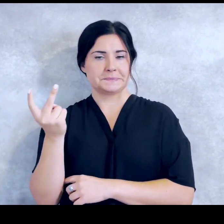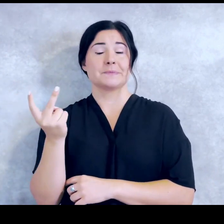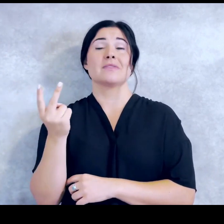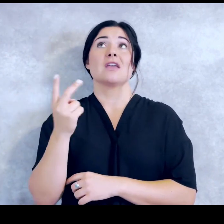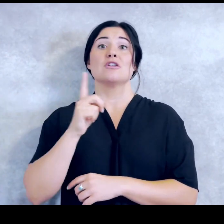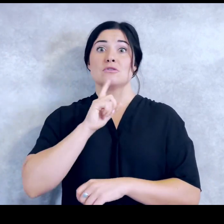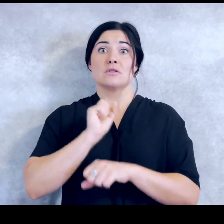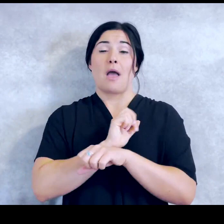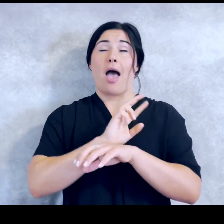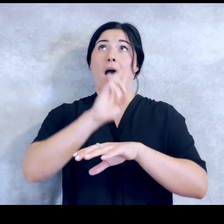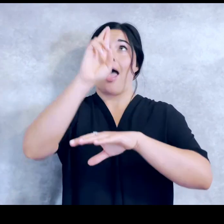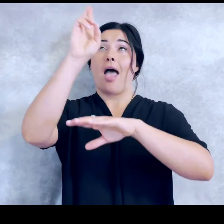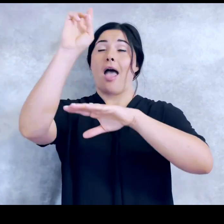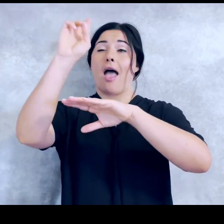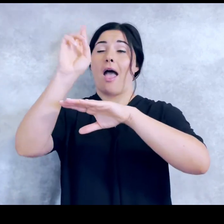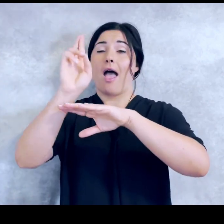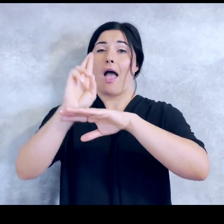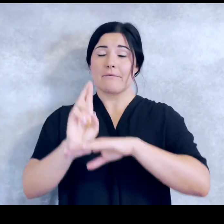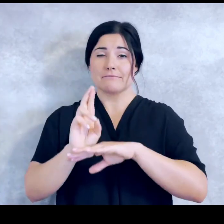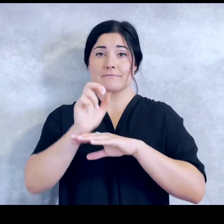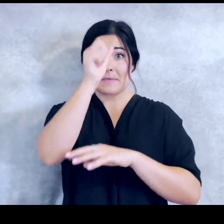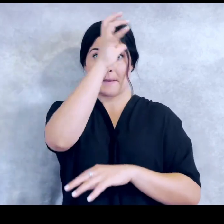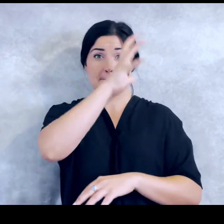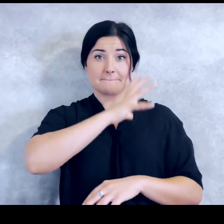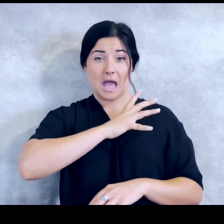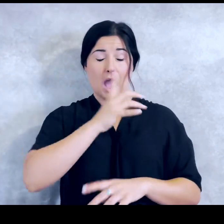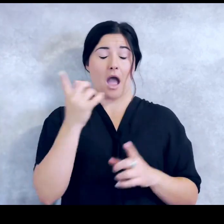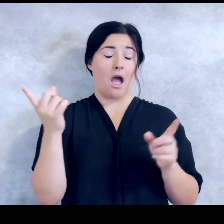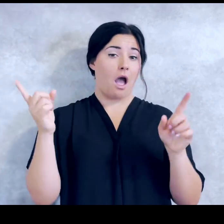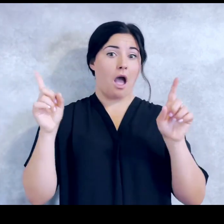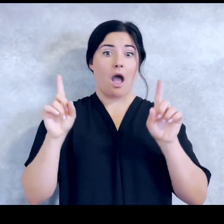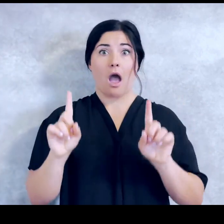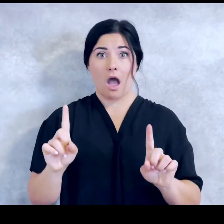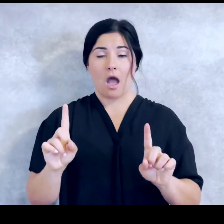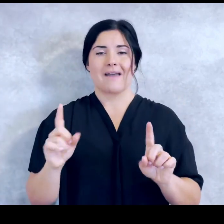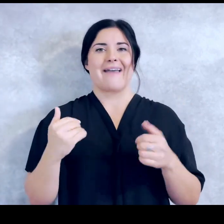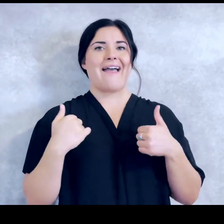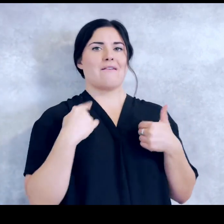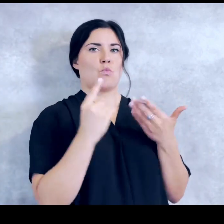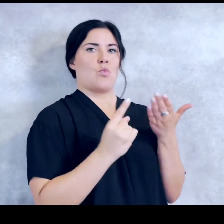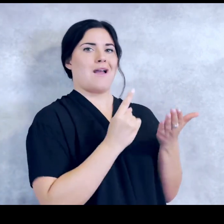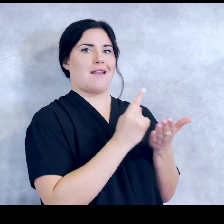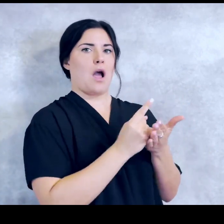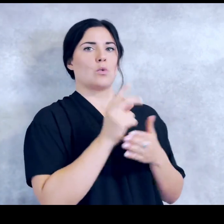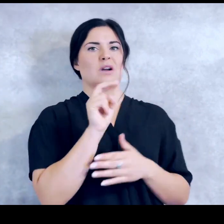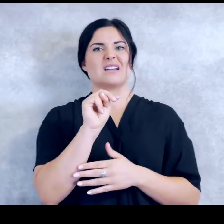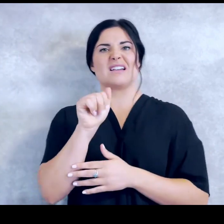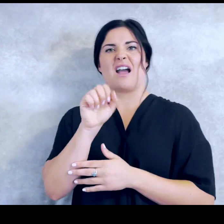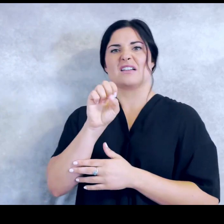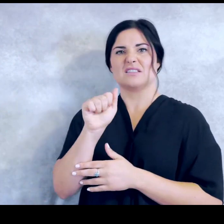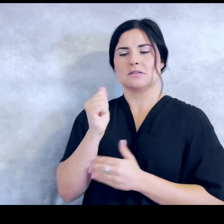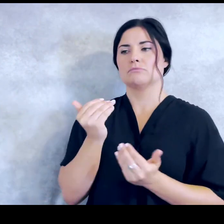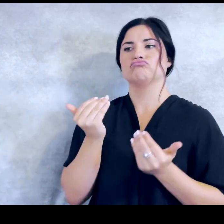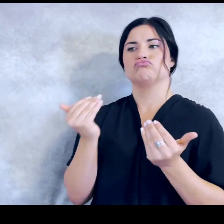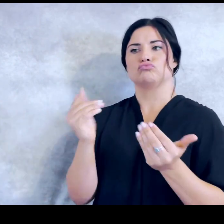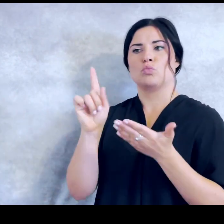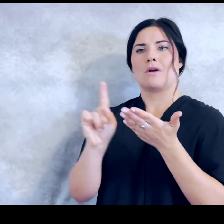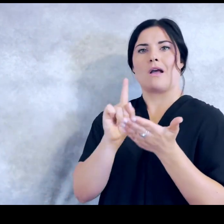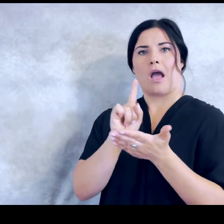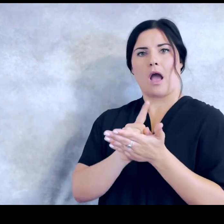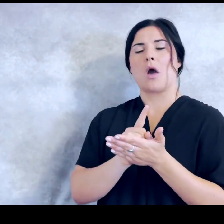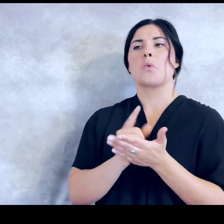landed on the moon, NASA wanted them to have about an hour so they can kind of reset their life. They can kind of reset